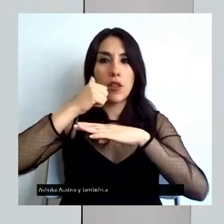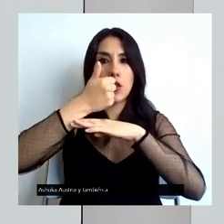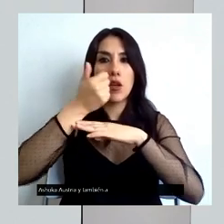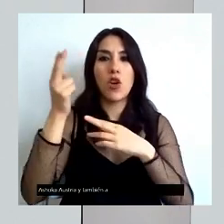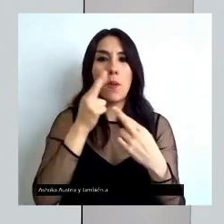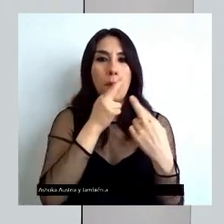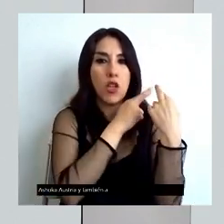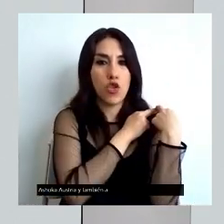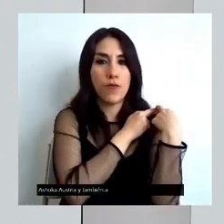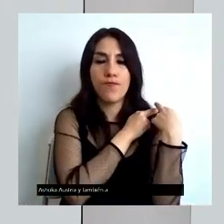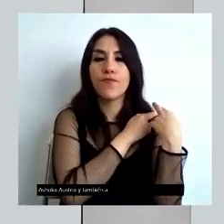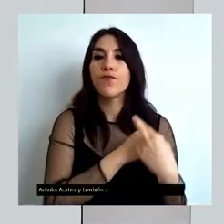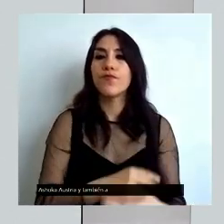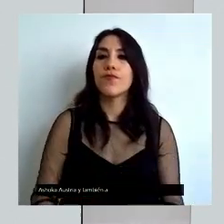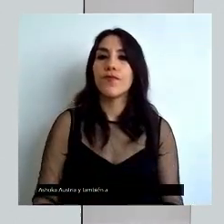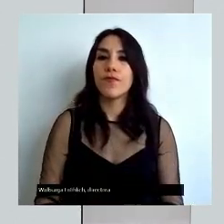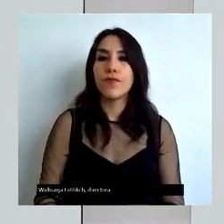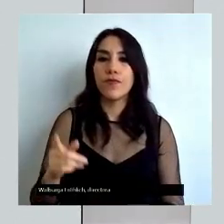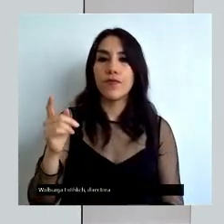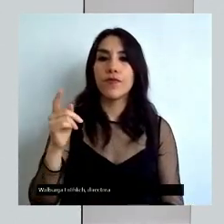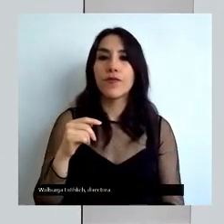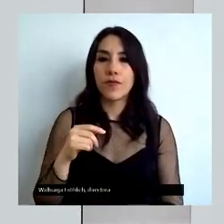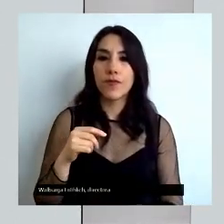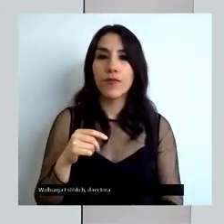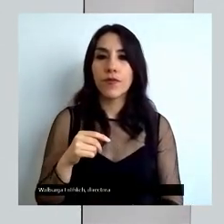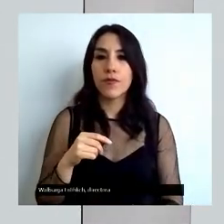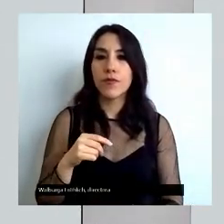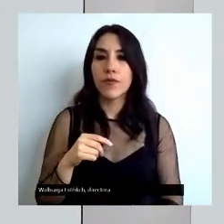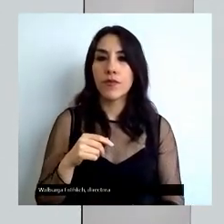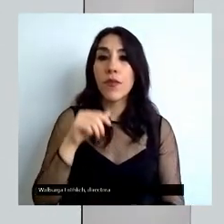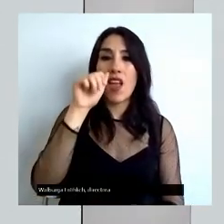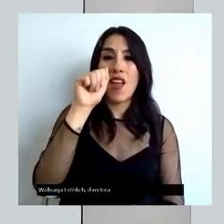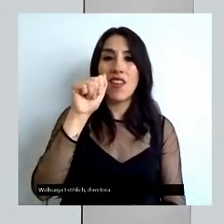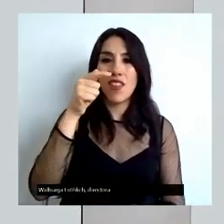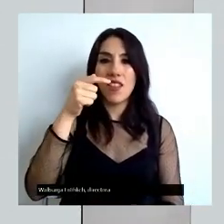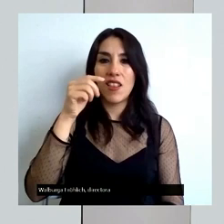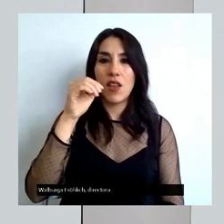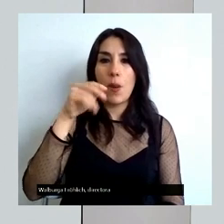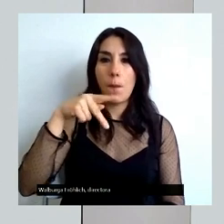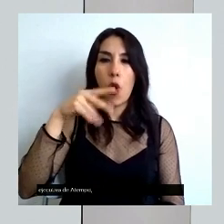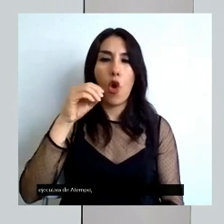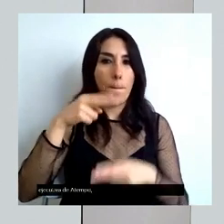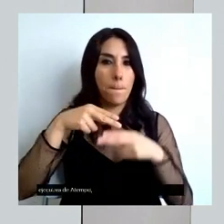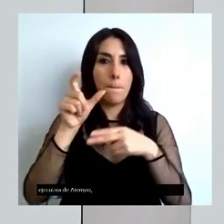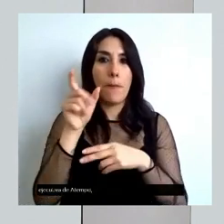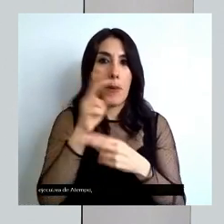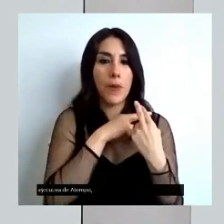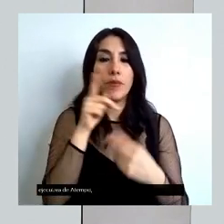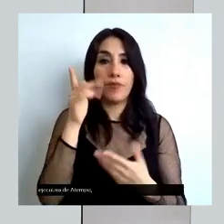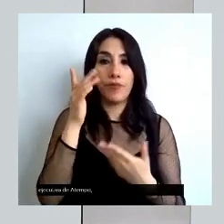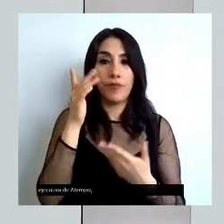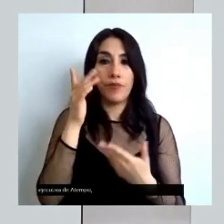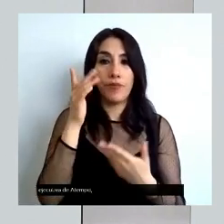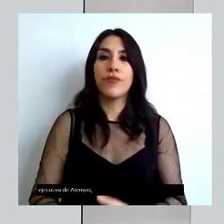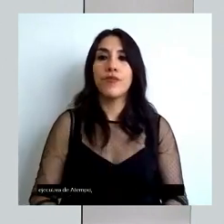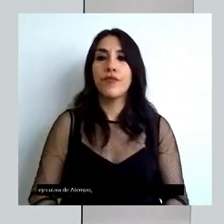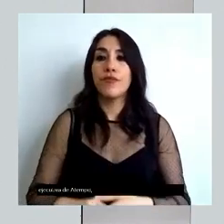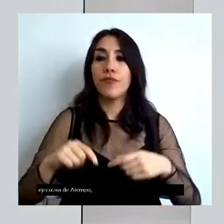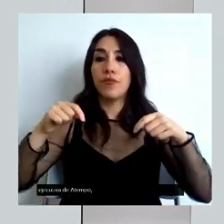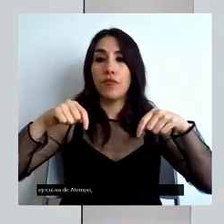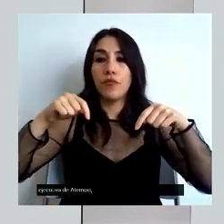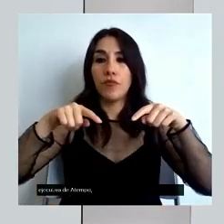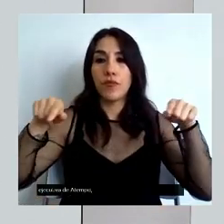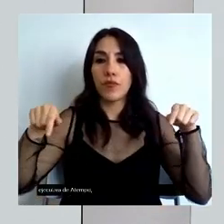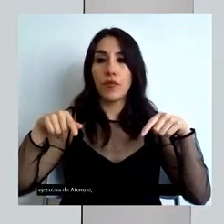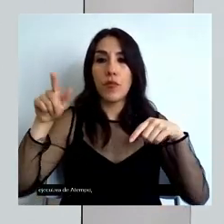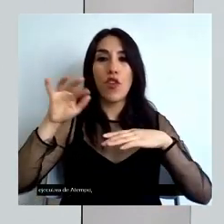Austrian nonprofit organization that develops and distributes services and products to make